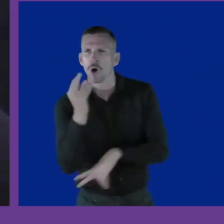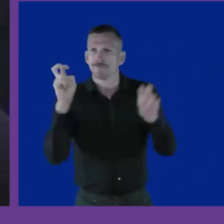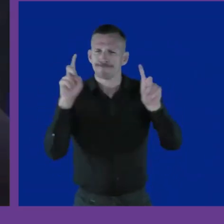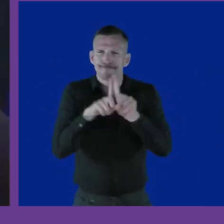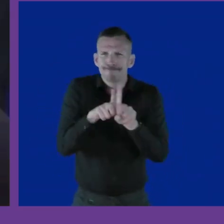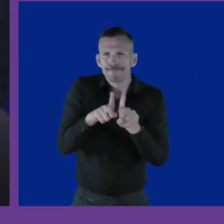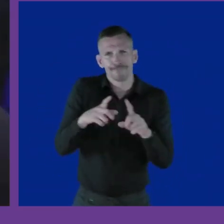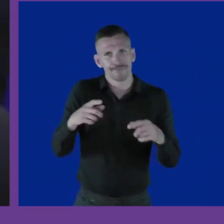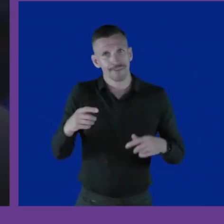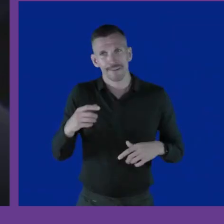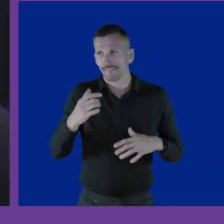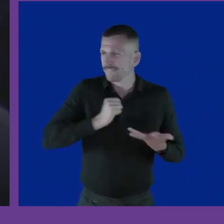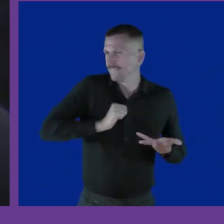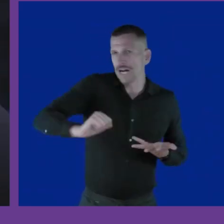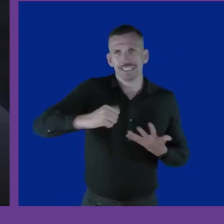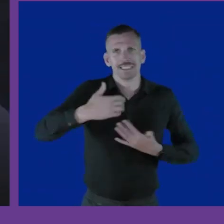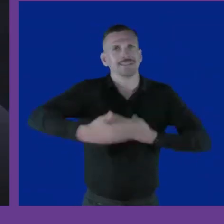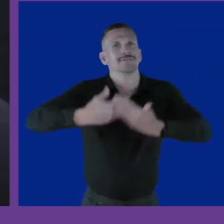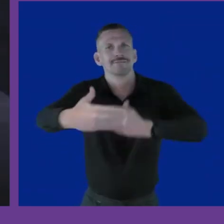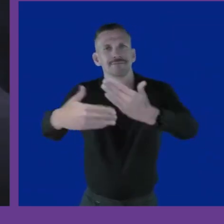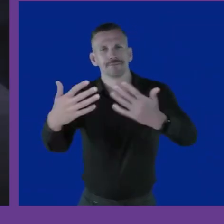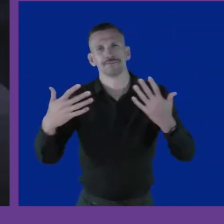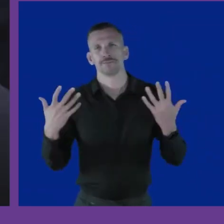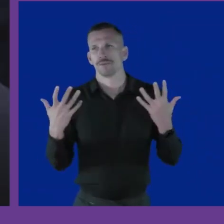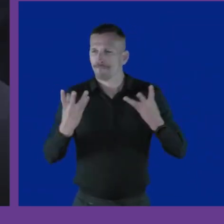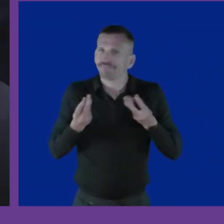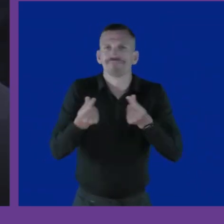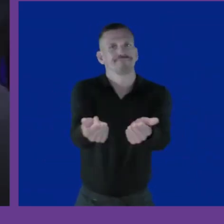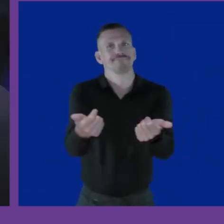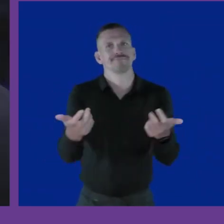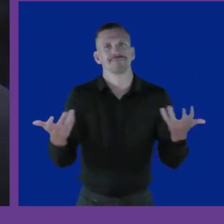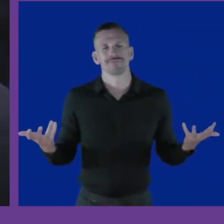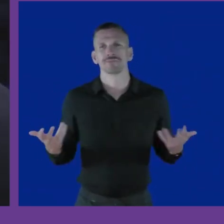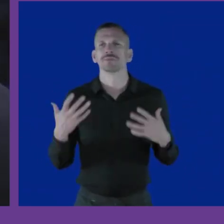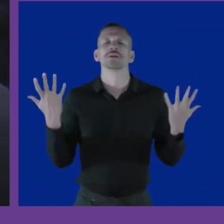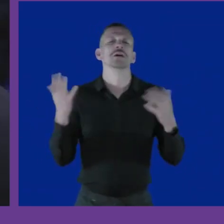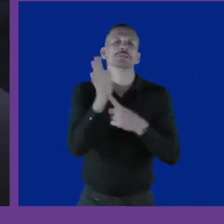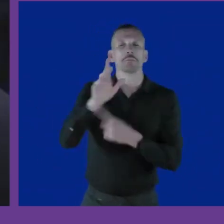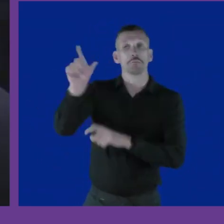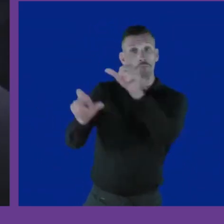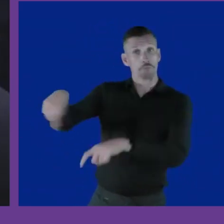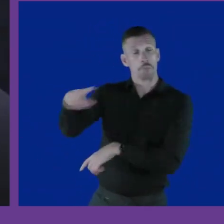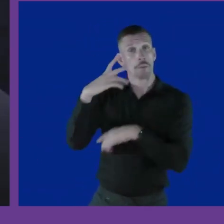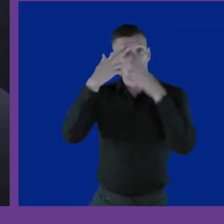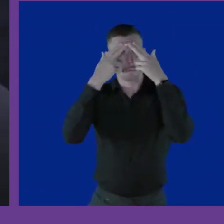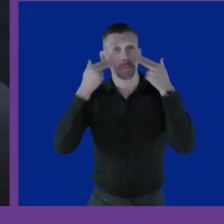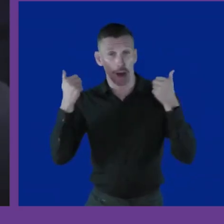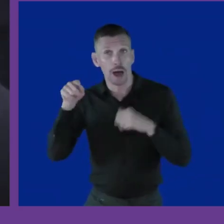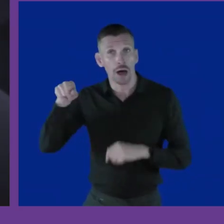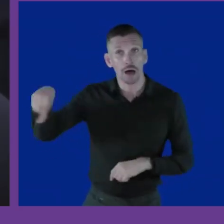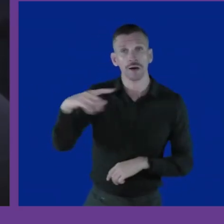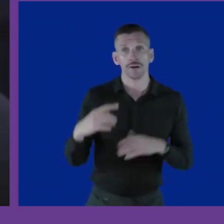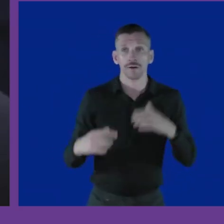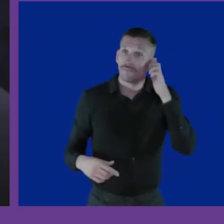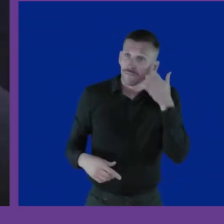meantime to really ensure that, for example, now blind and partially sighted people, we rely very much on our smartphones, which are